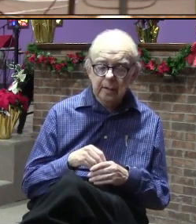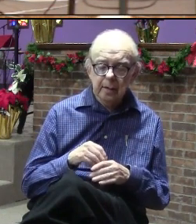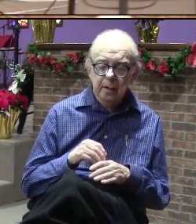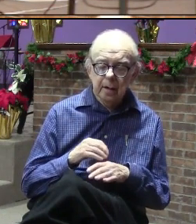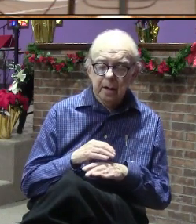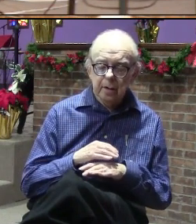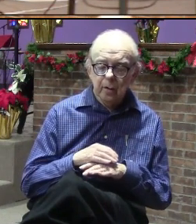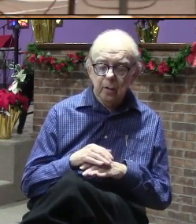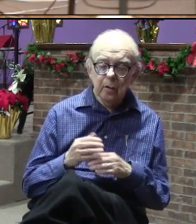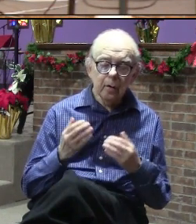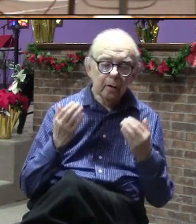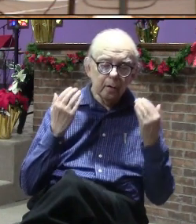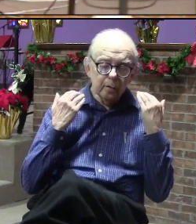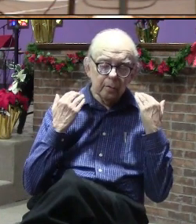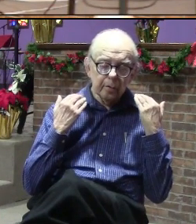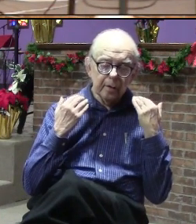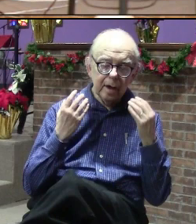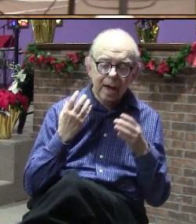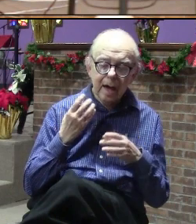outside.